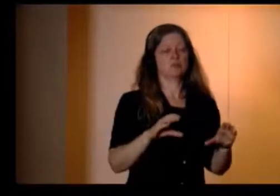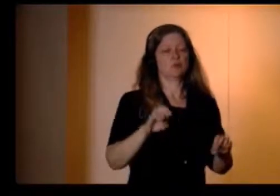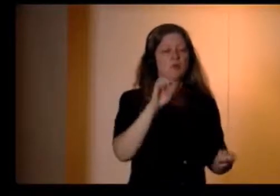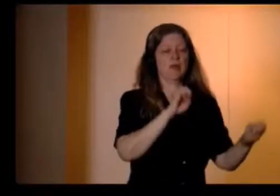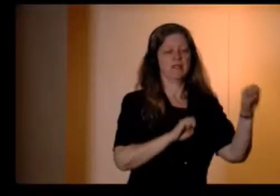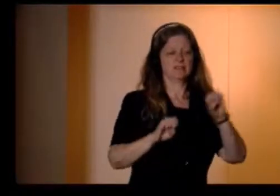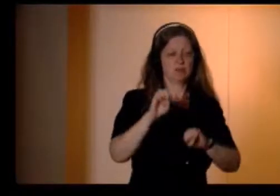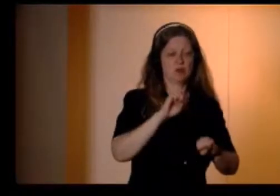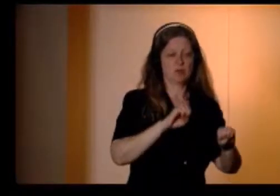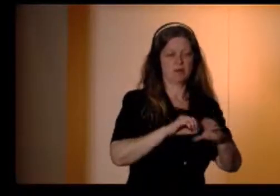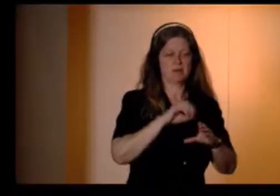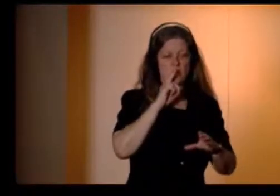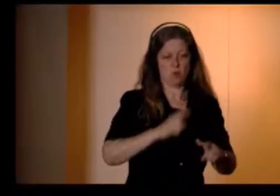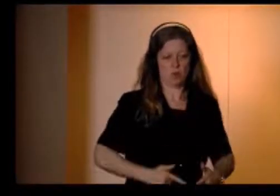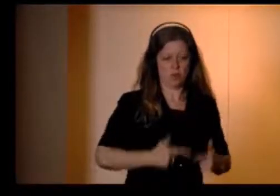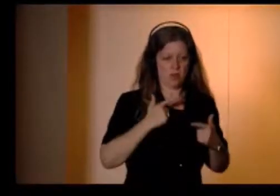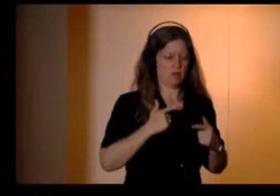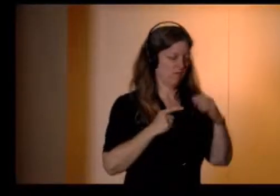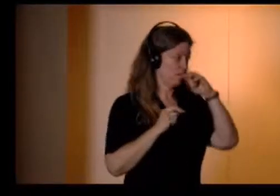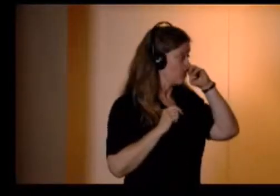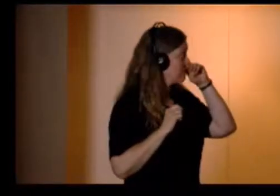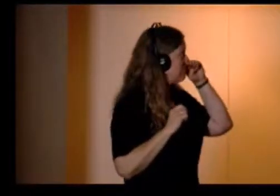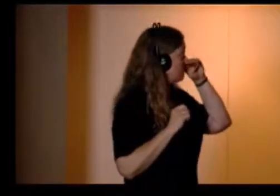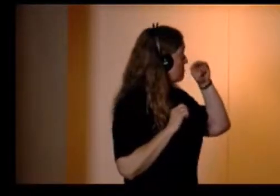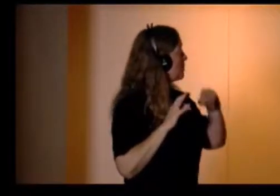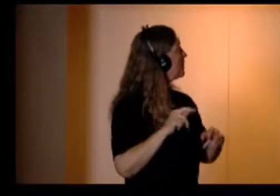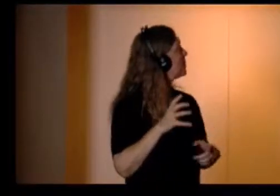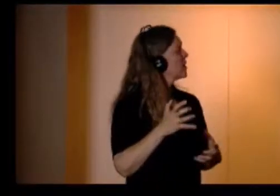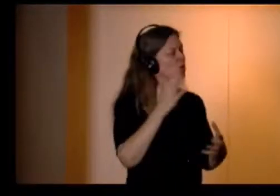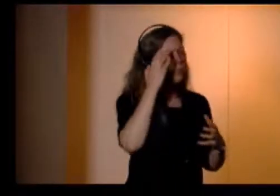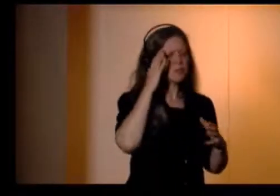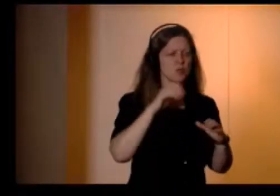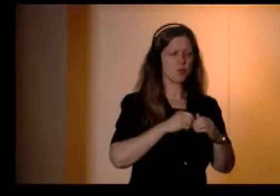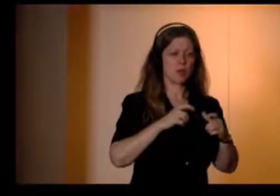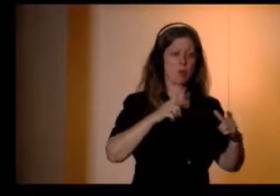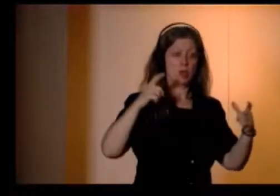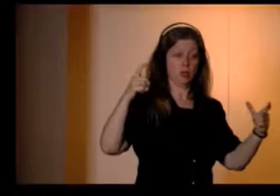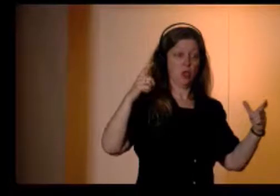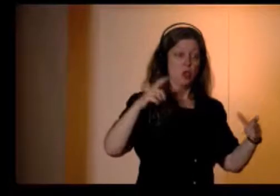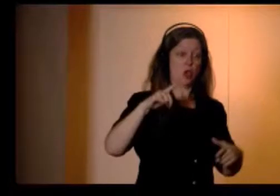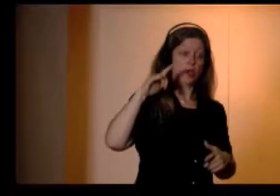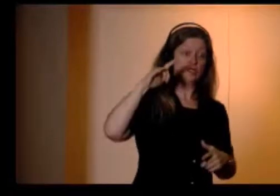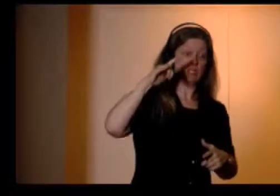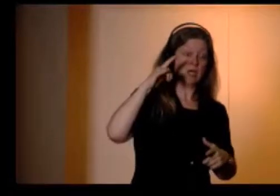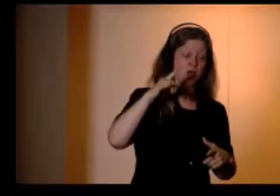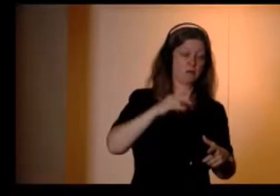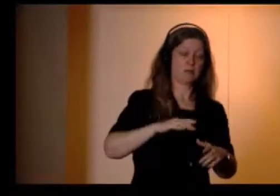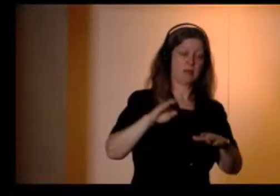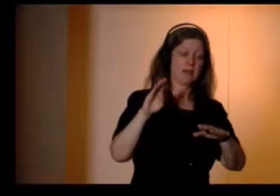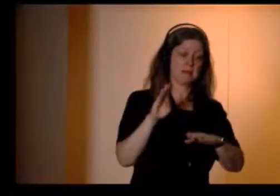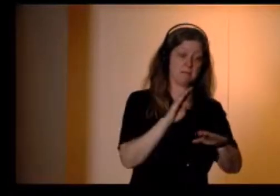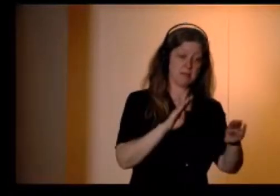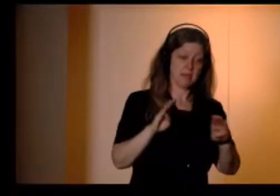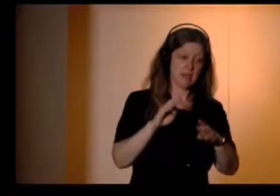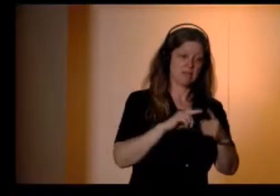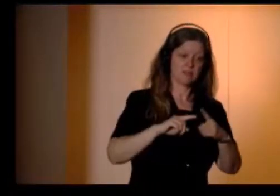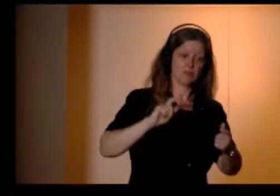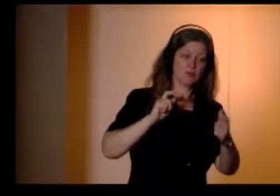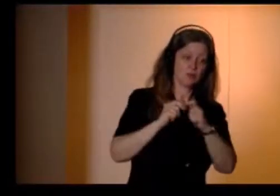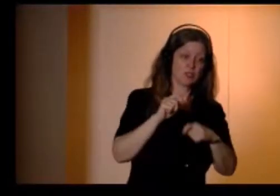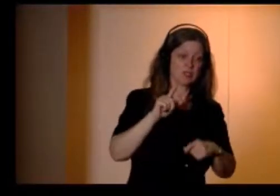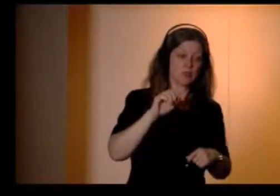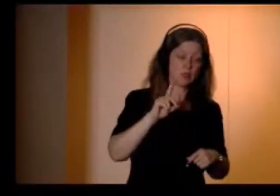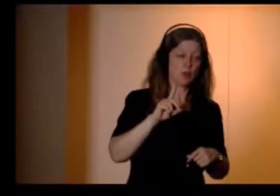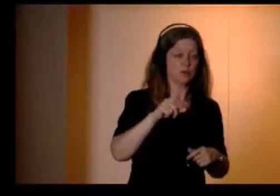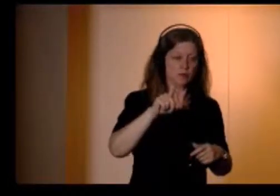world. Right? So for example, if you want to know how a large passenger airplane behaves when you change the load, right? You need to take a